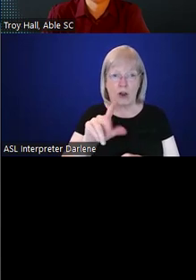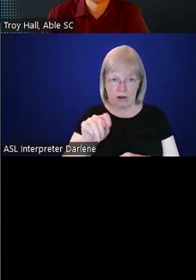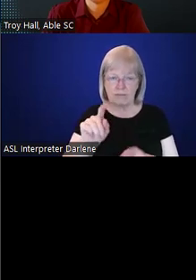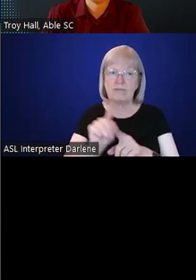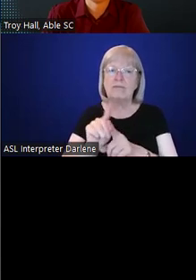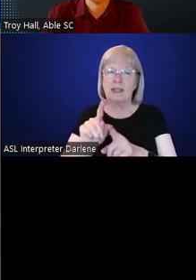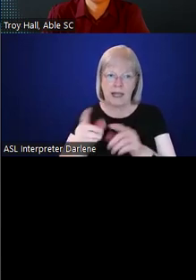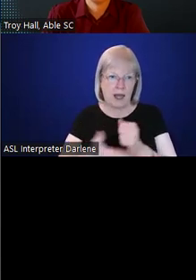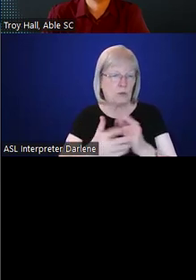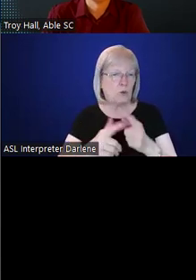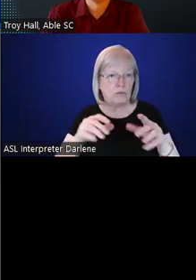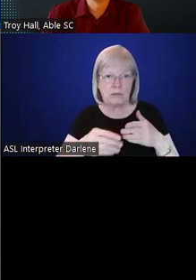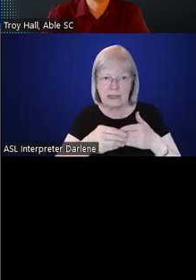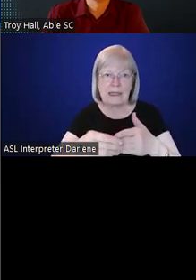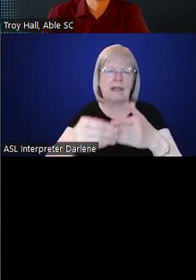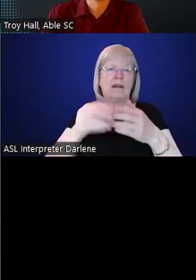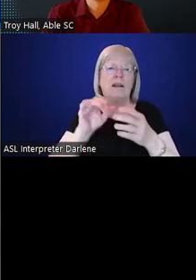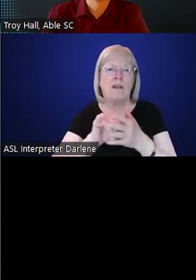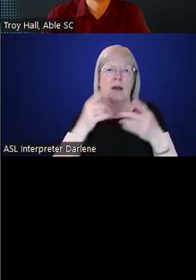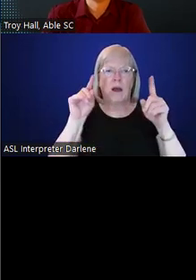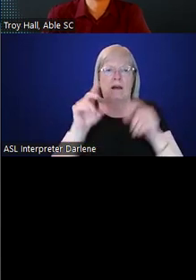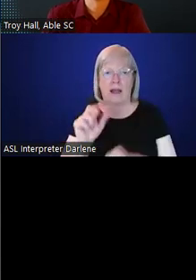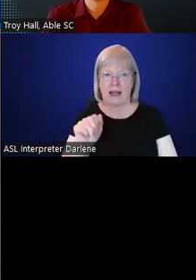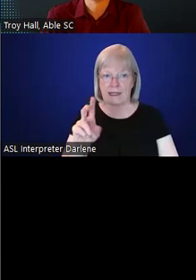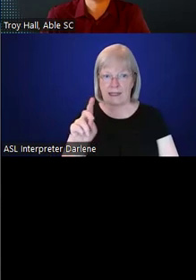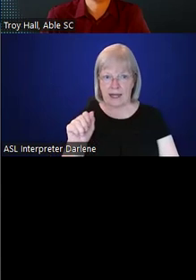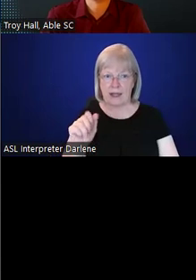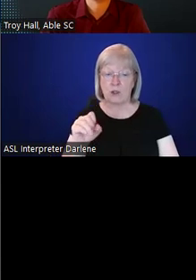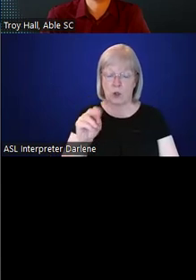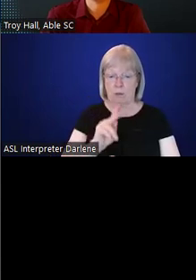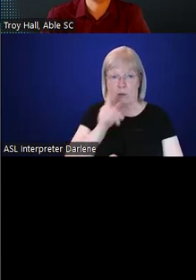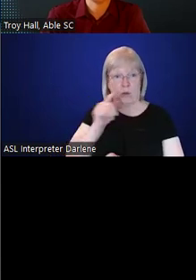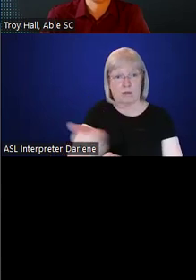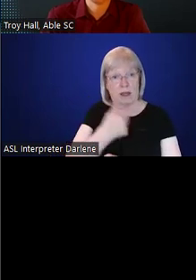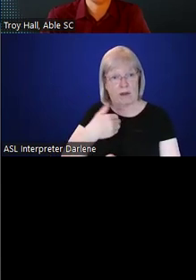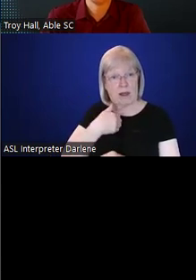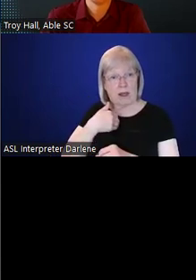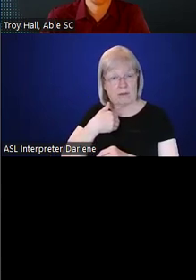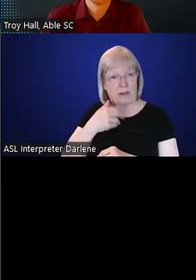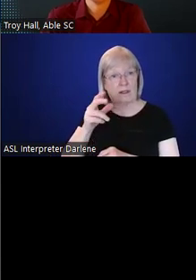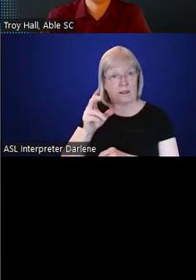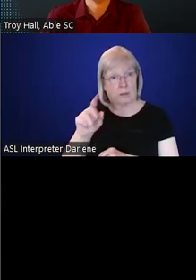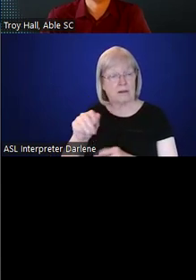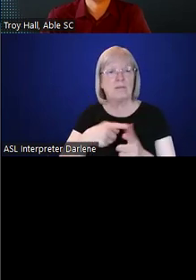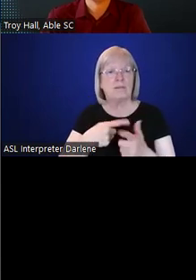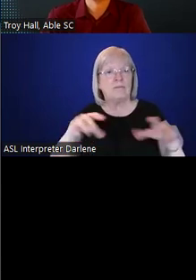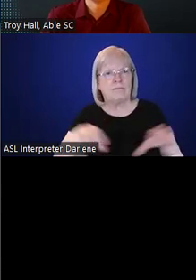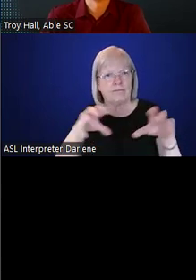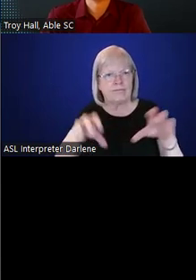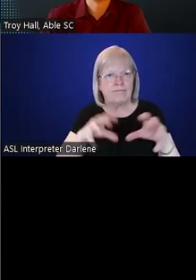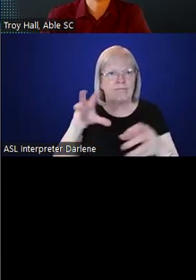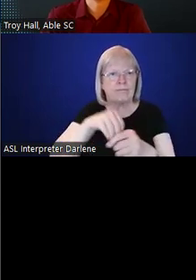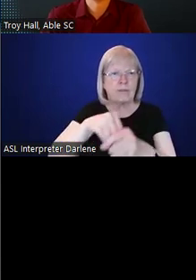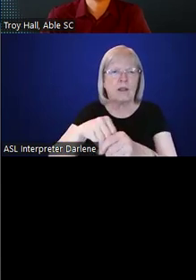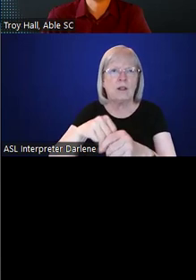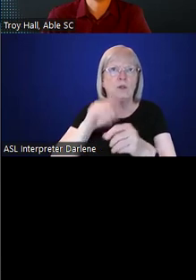in 1990, right? So people with disabilities are at the center of all of these key legislations. And I